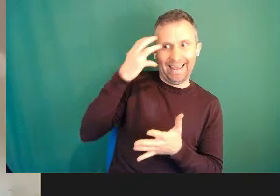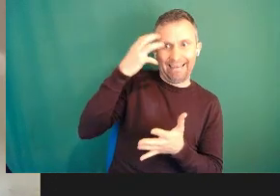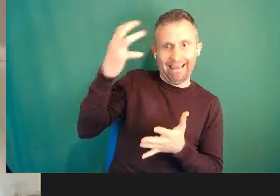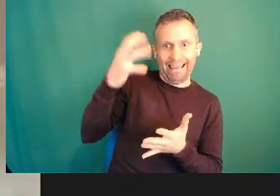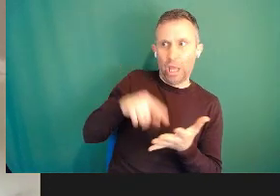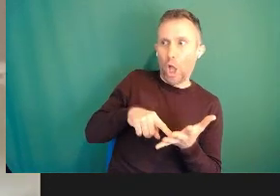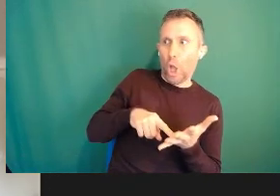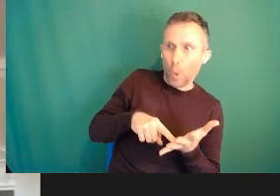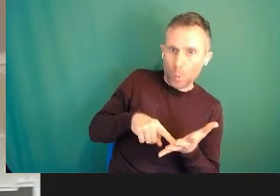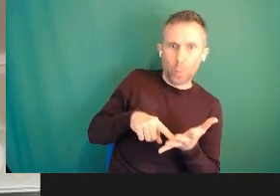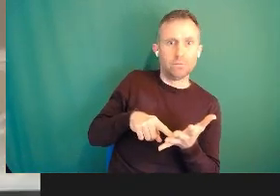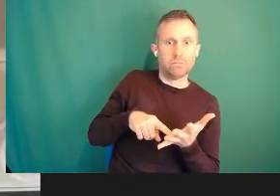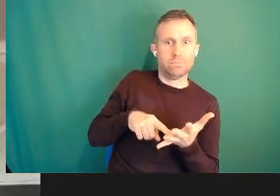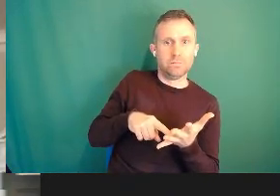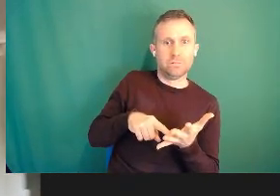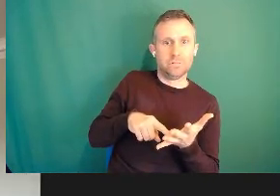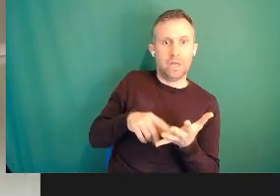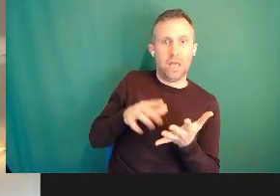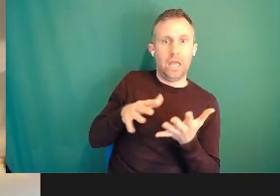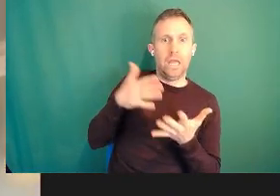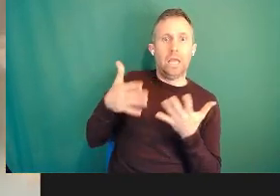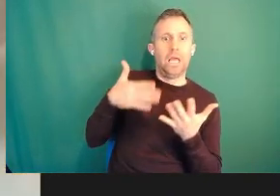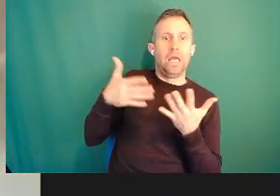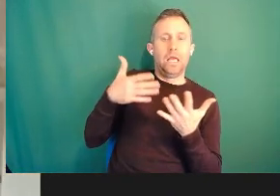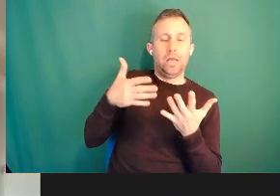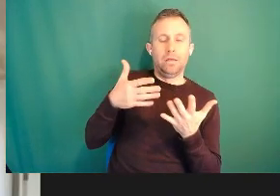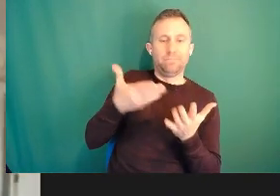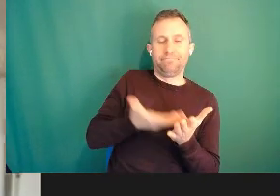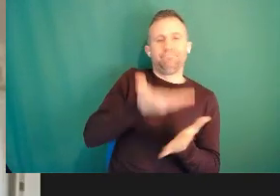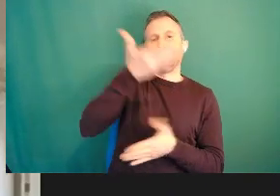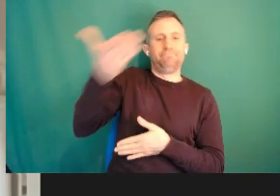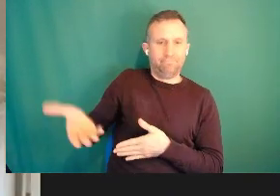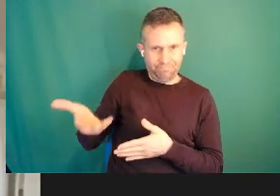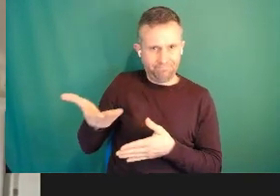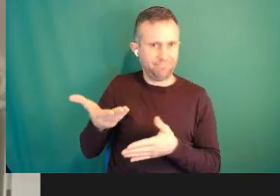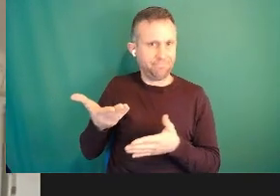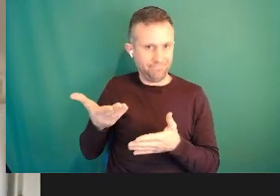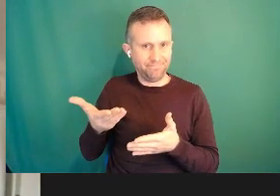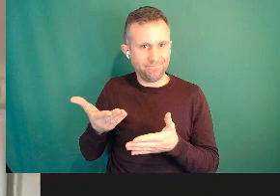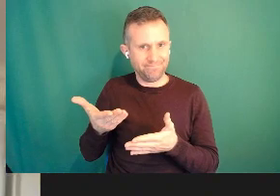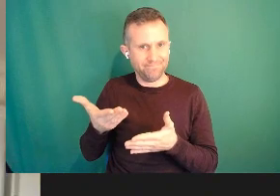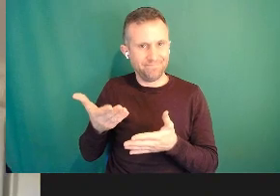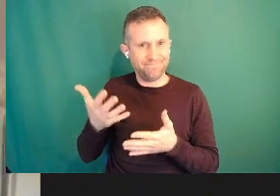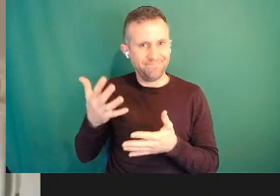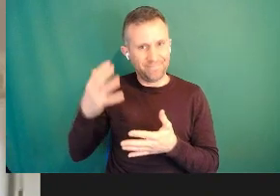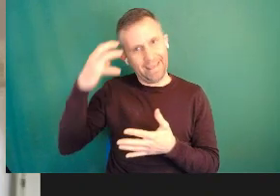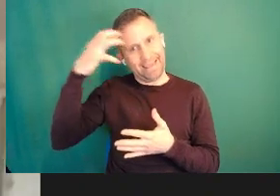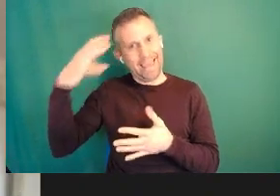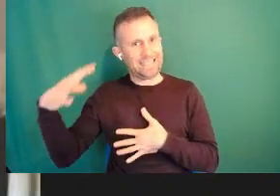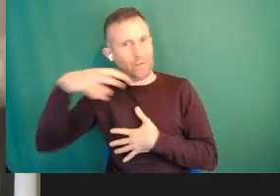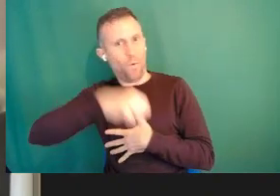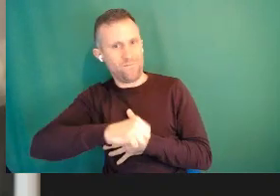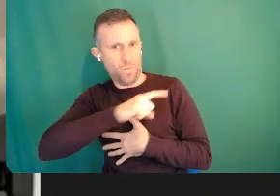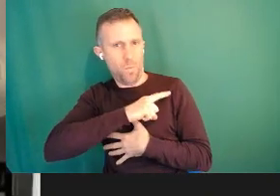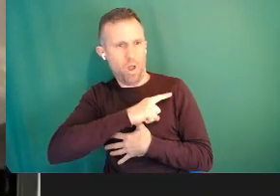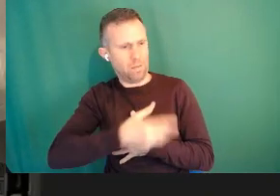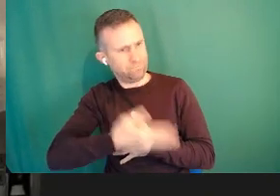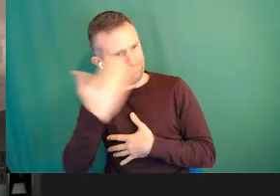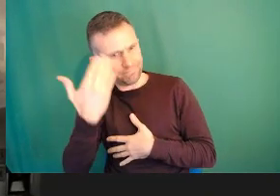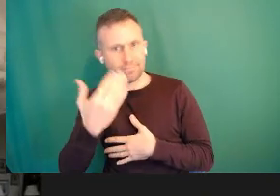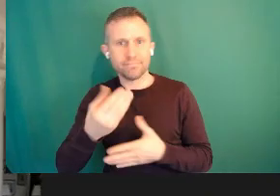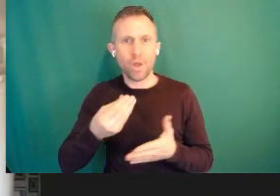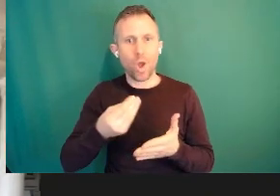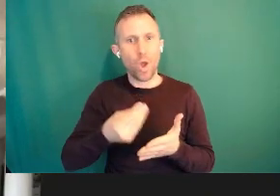came into ownership of it upon the death, upon their death, and he gave it to his cousin, a man called